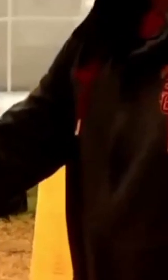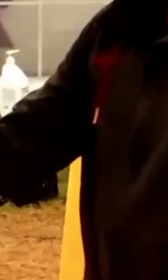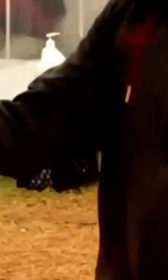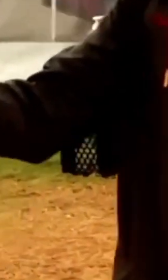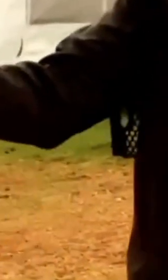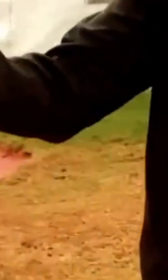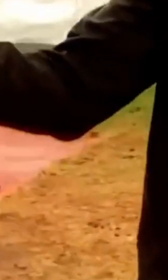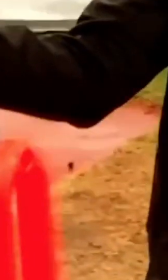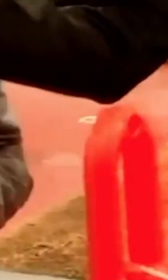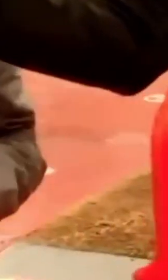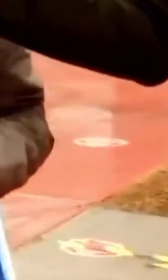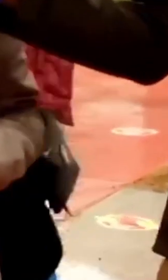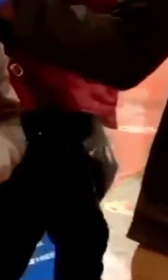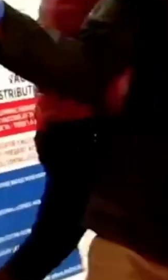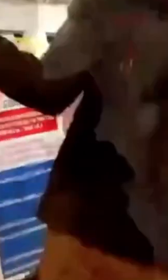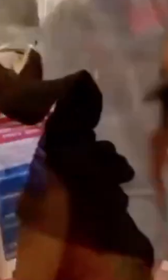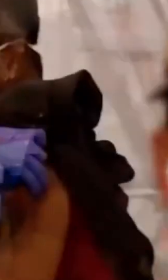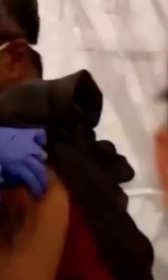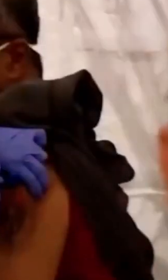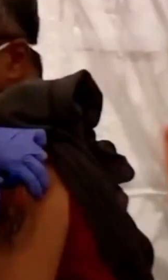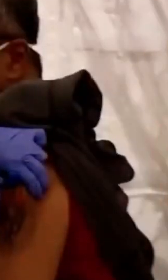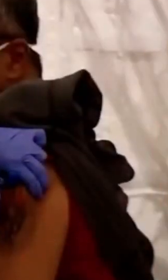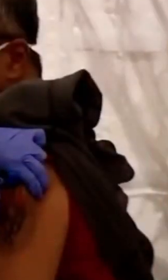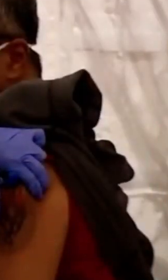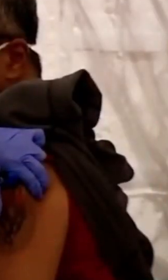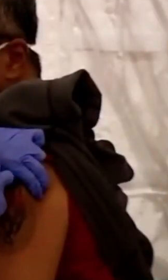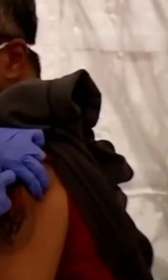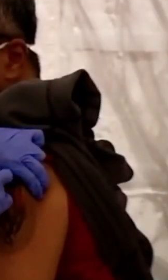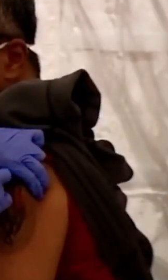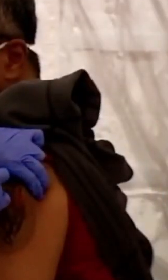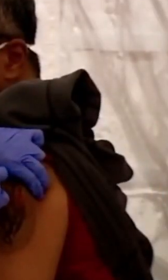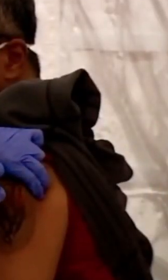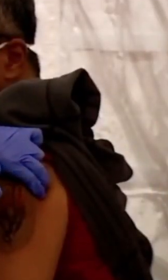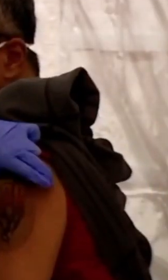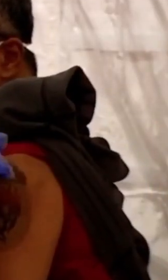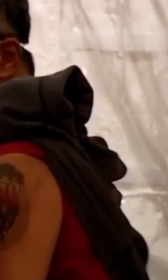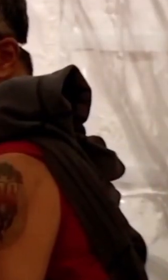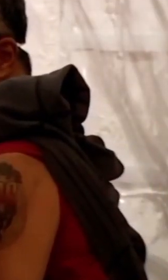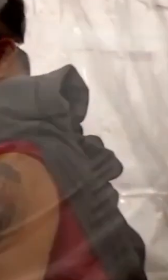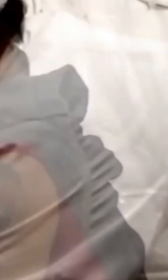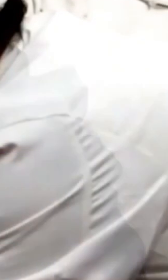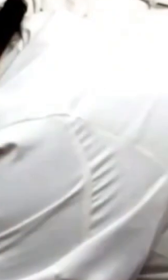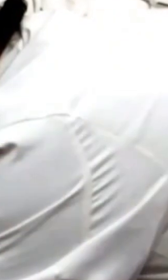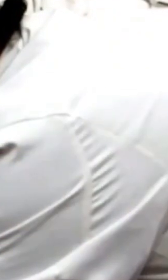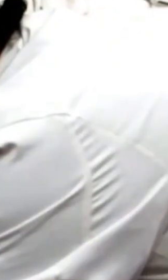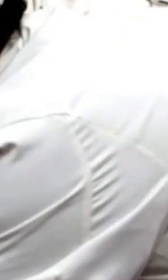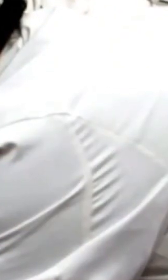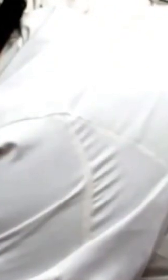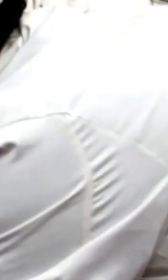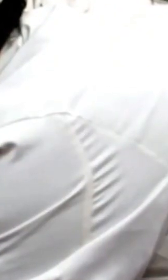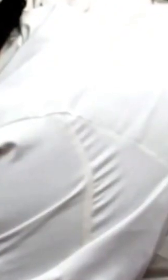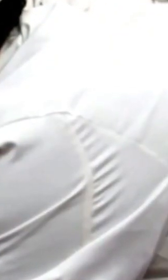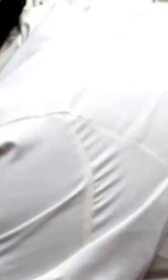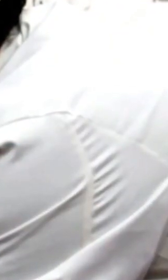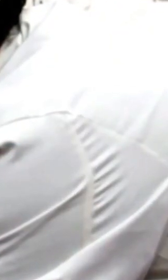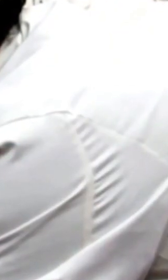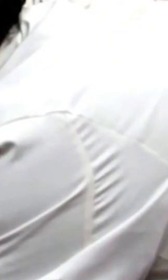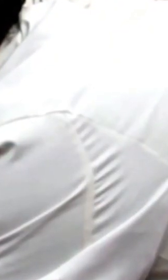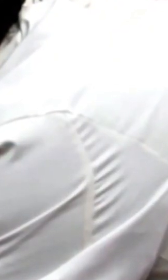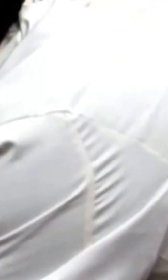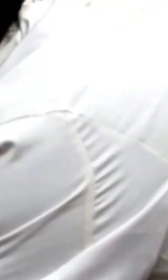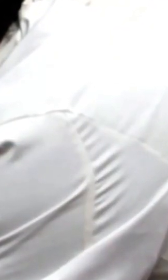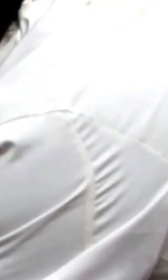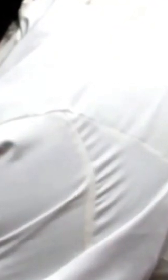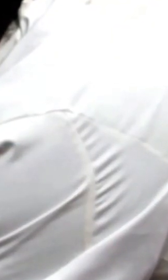vaccine. Even if you can somehow get to a computer or a smartphone, but you're not that comfortable using it, you're not that great with technology,